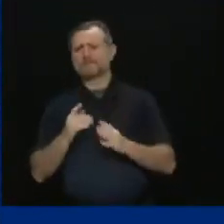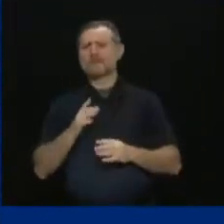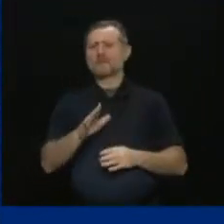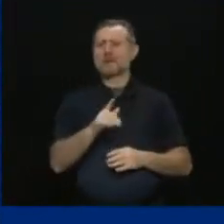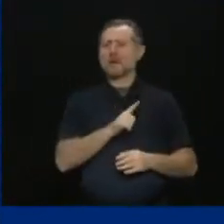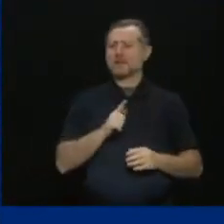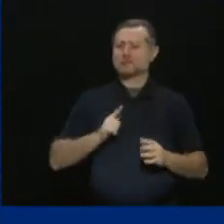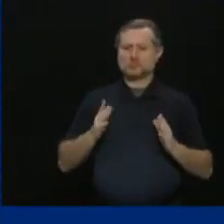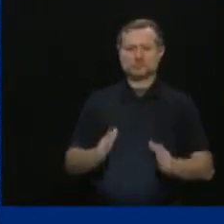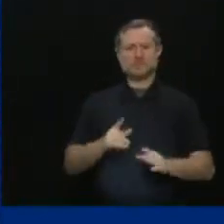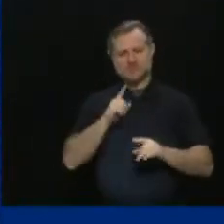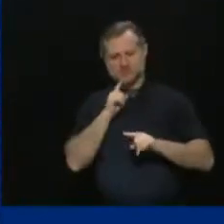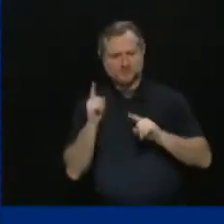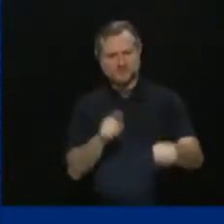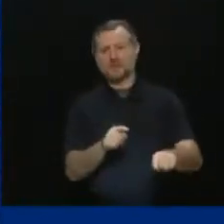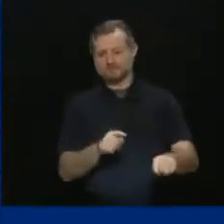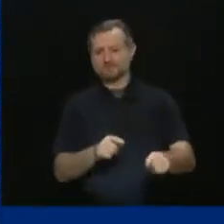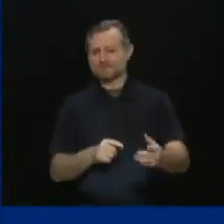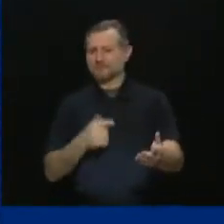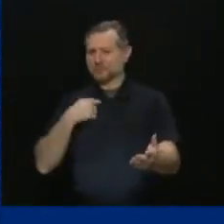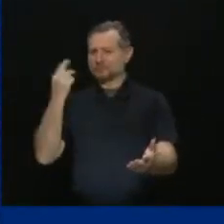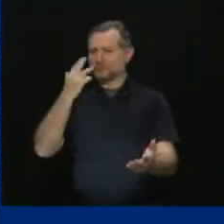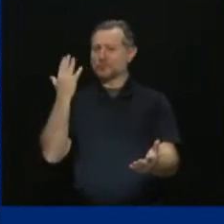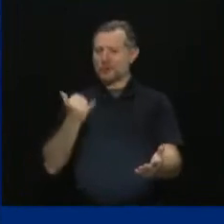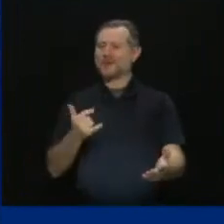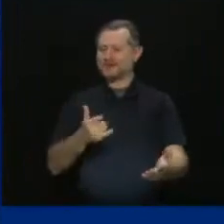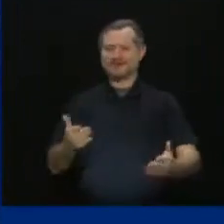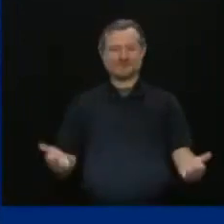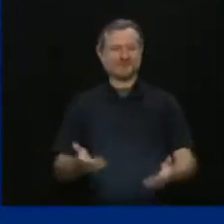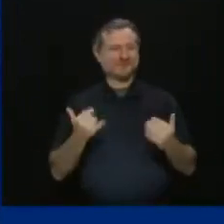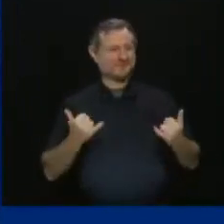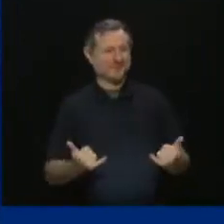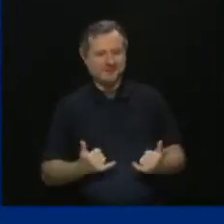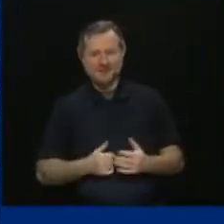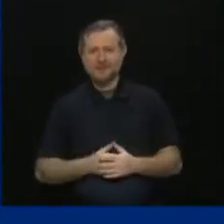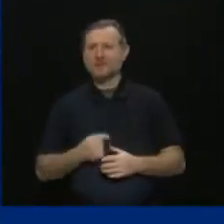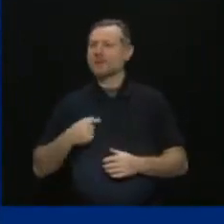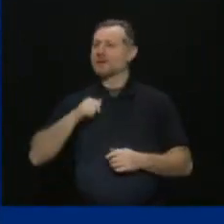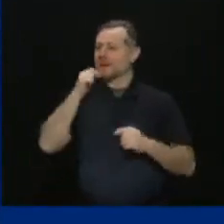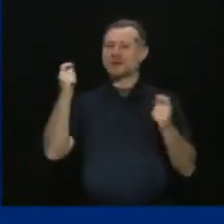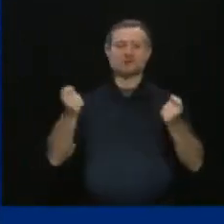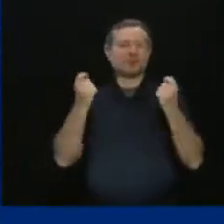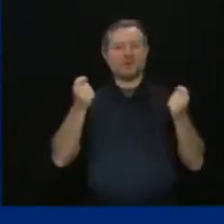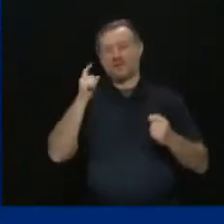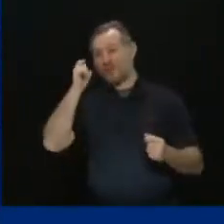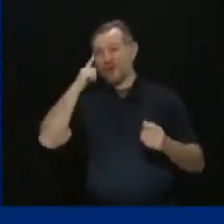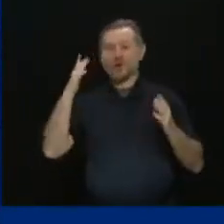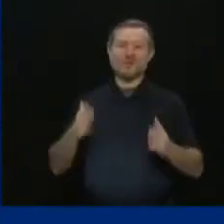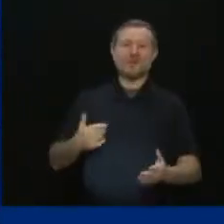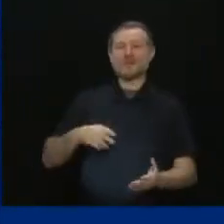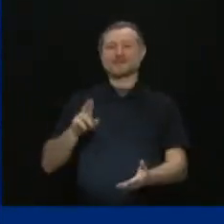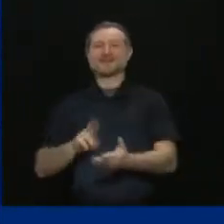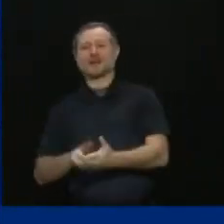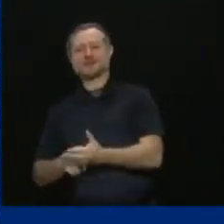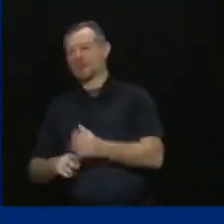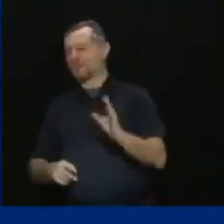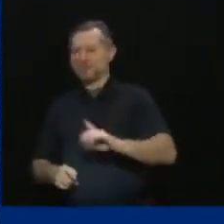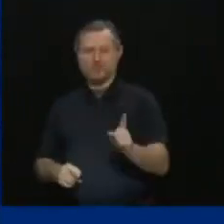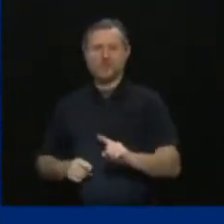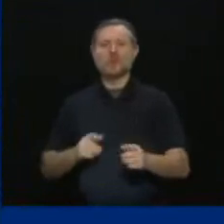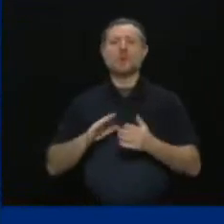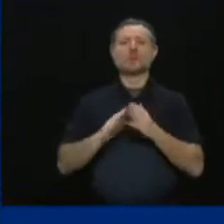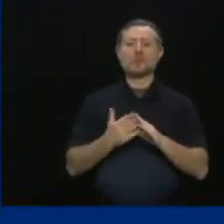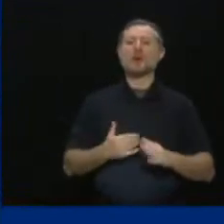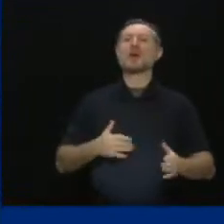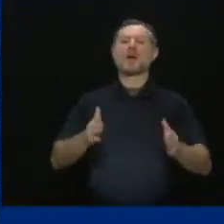and that's what brought us here today. So this is not a celebration of what a governor does today. It's what this community asks for and